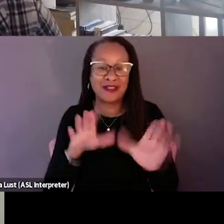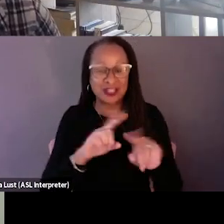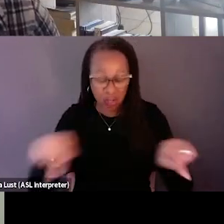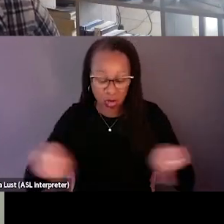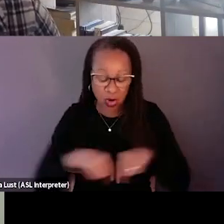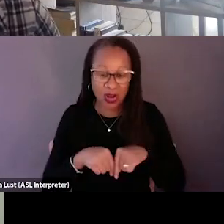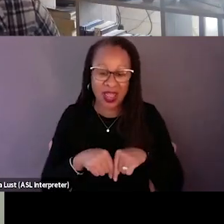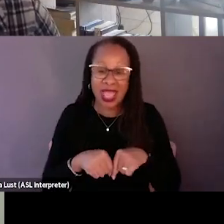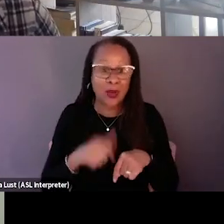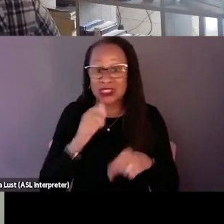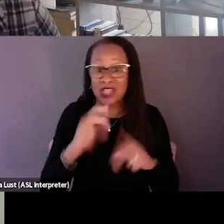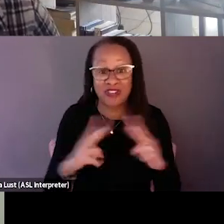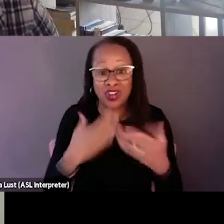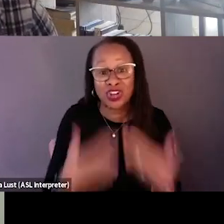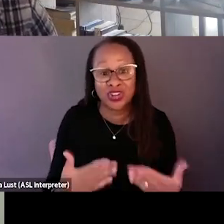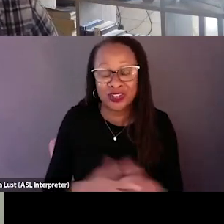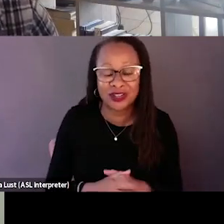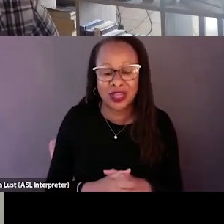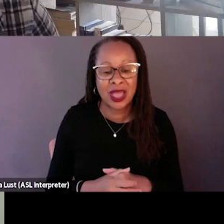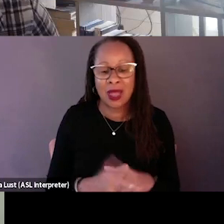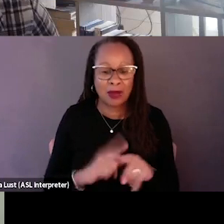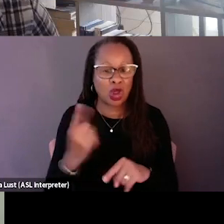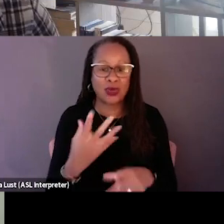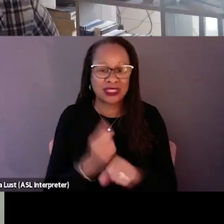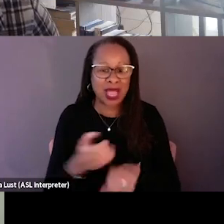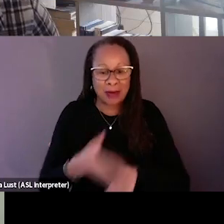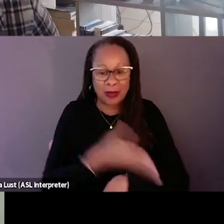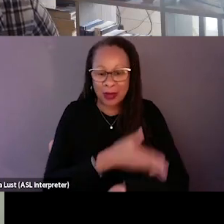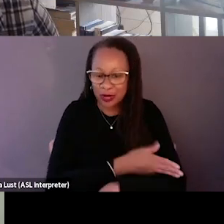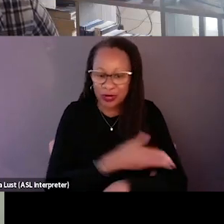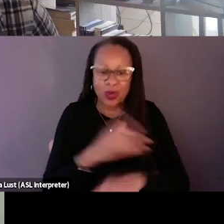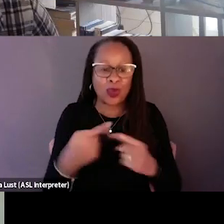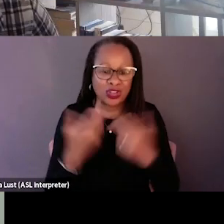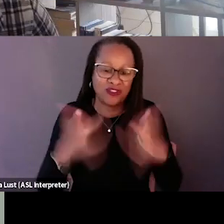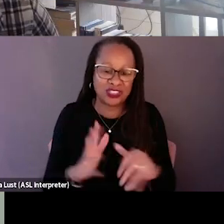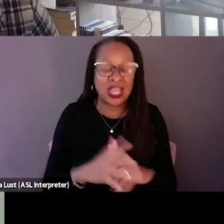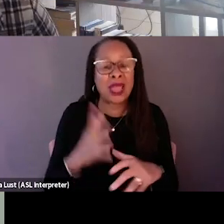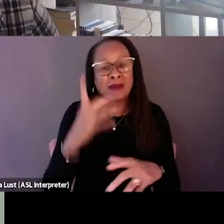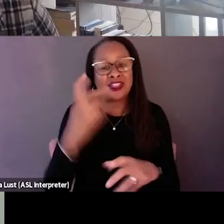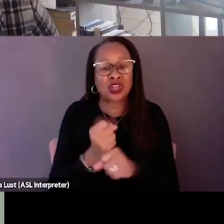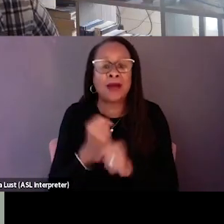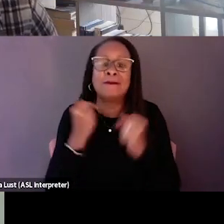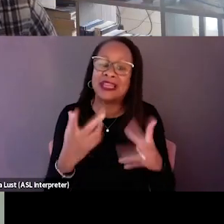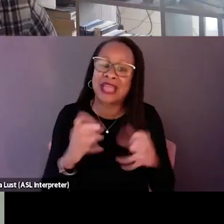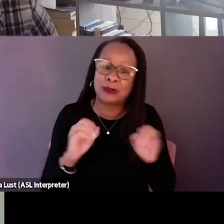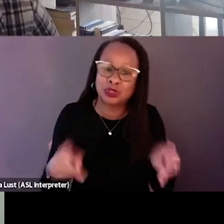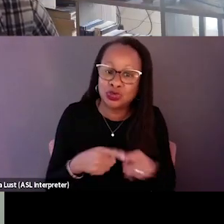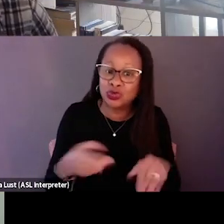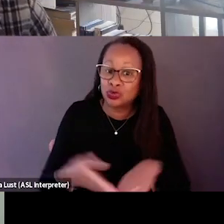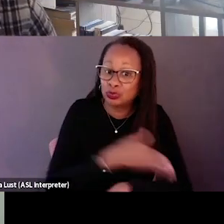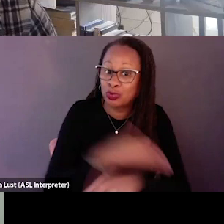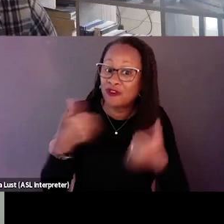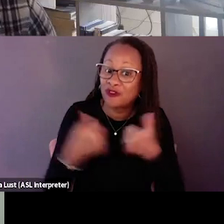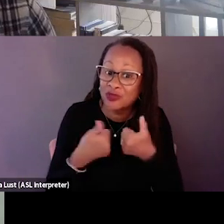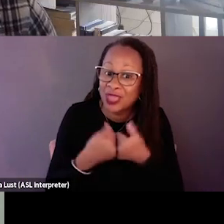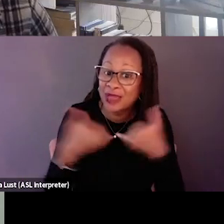which wasn't very good, but it always got better by the time you finished, because you got multiple chances. Well, that is